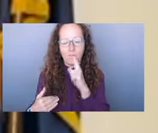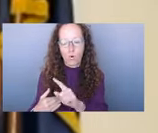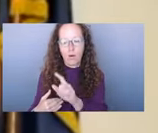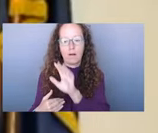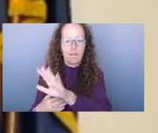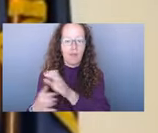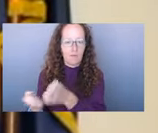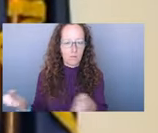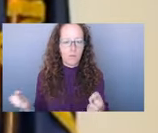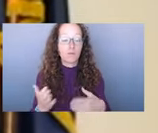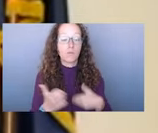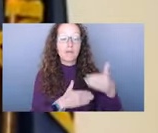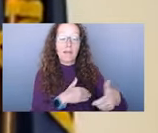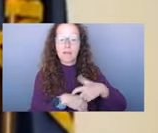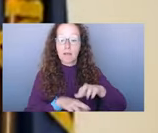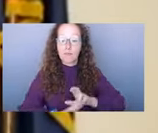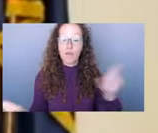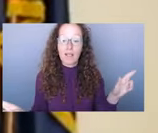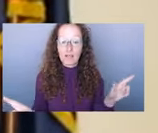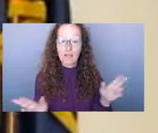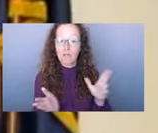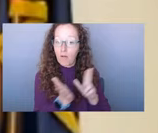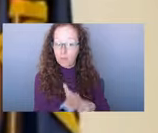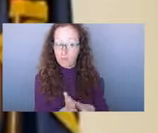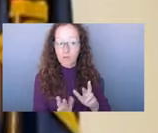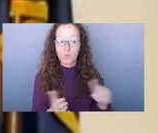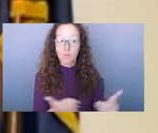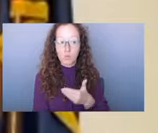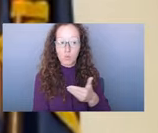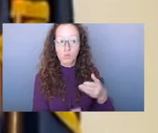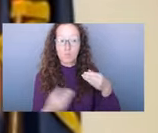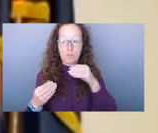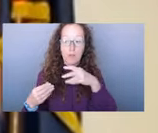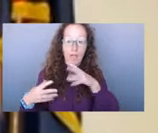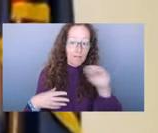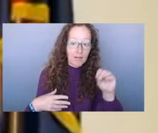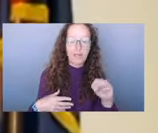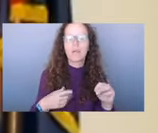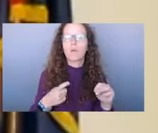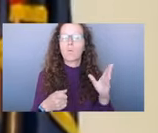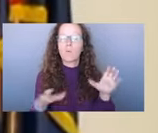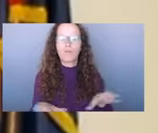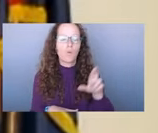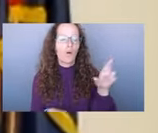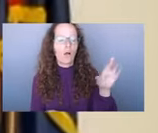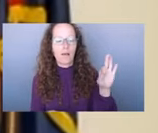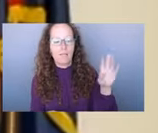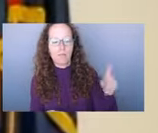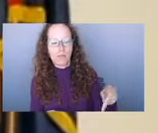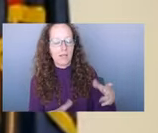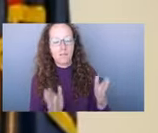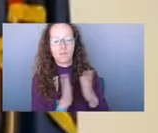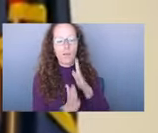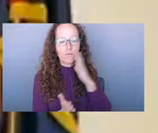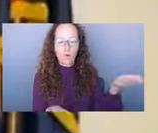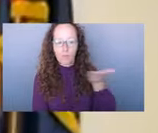through what's called an RFP, a request for proposal, a competitive bid process, and then we'll evaluate what's on the market at